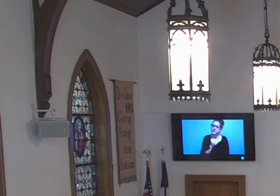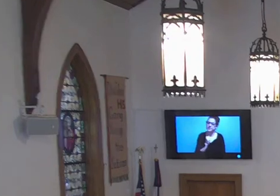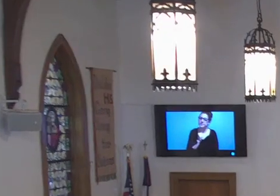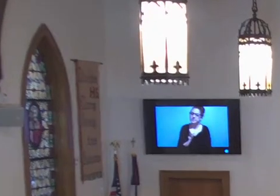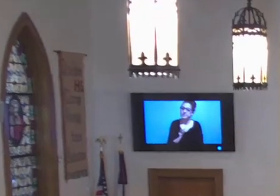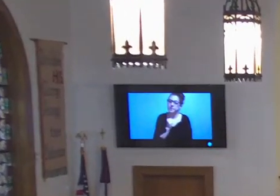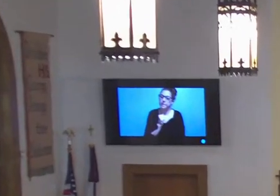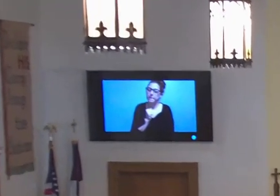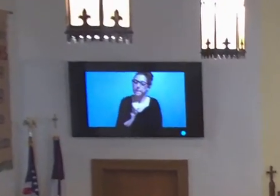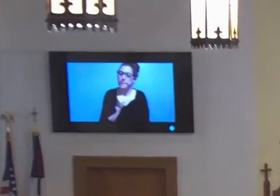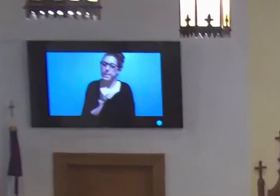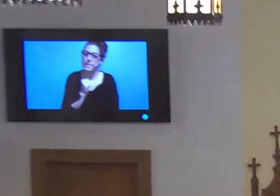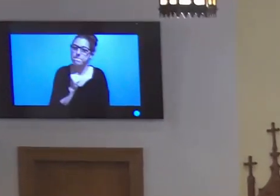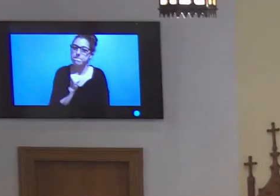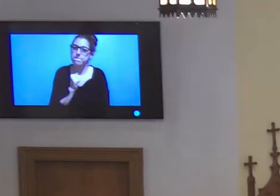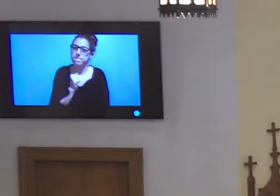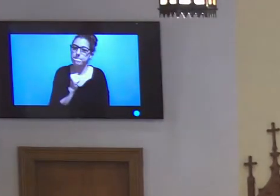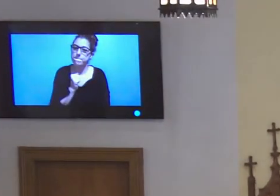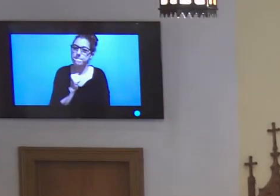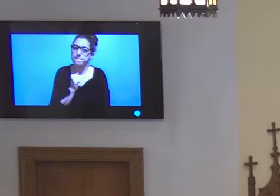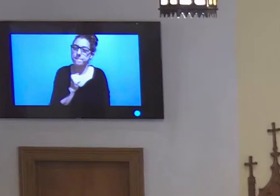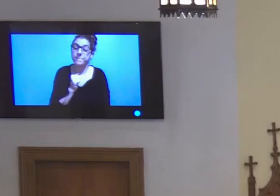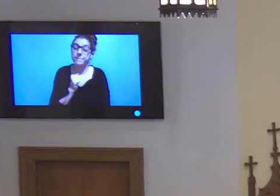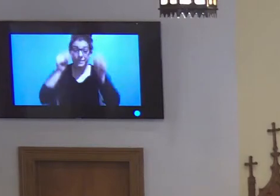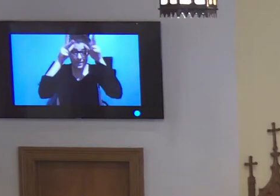uplifted, we plead, O Lord, to